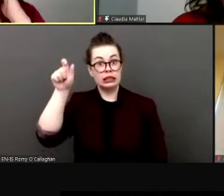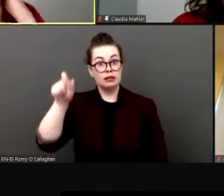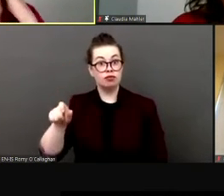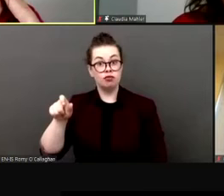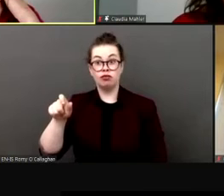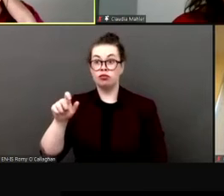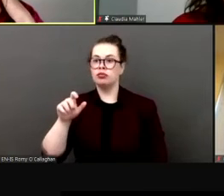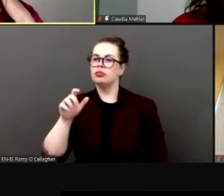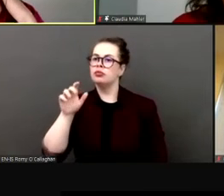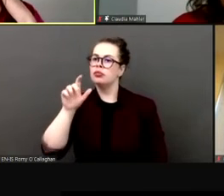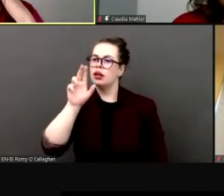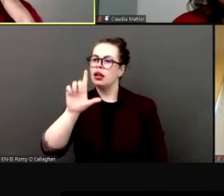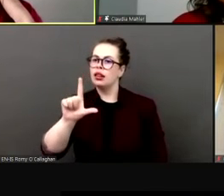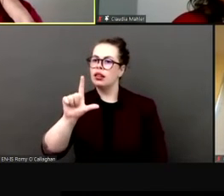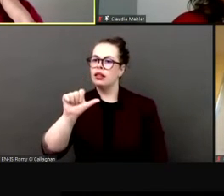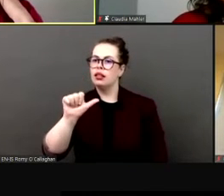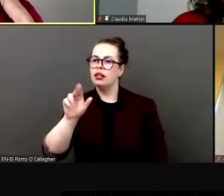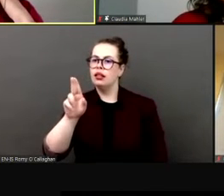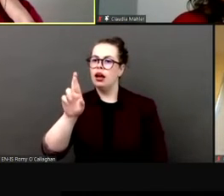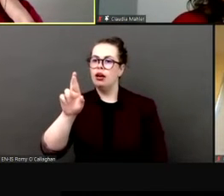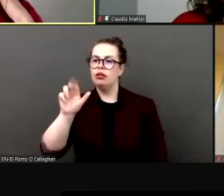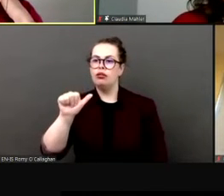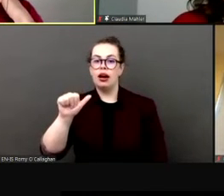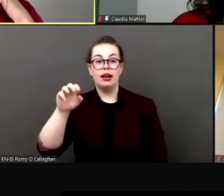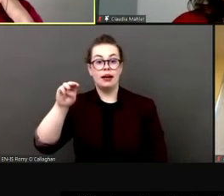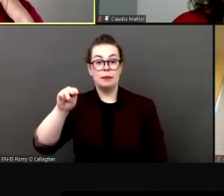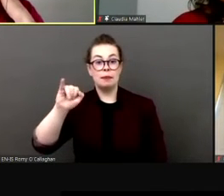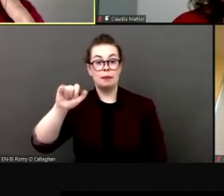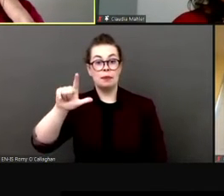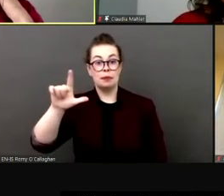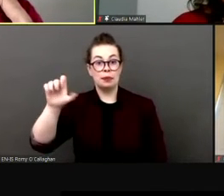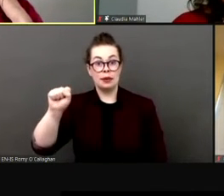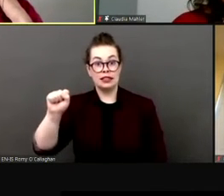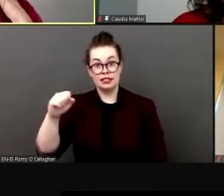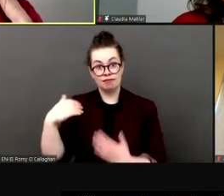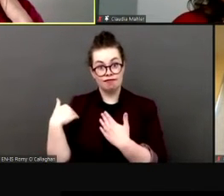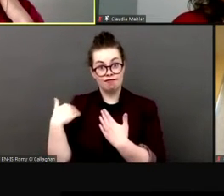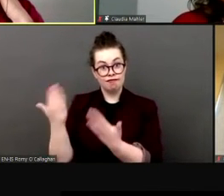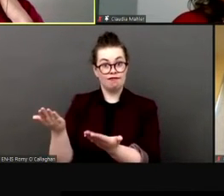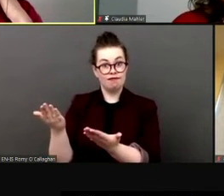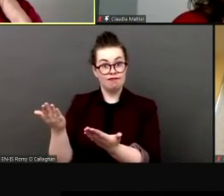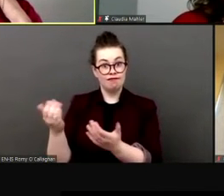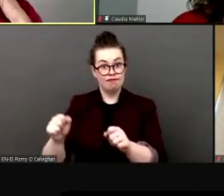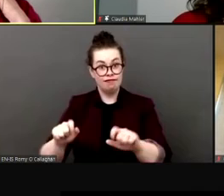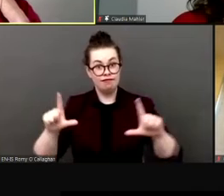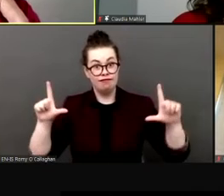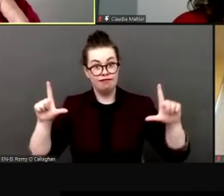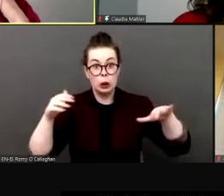Ms. Laura Mills. So would you like to take the floor and make your comment or ask a question?